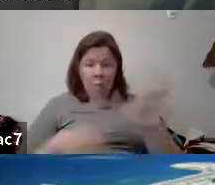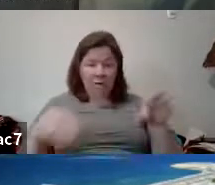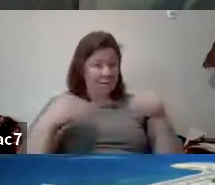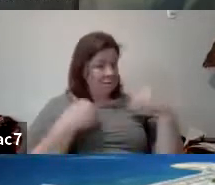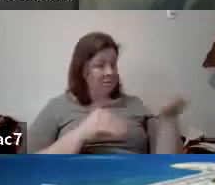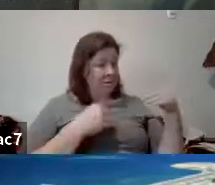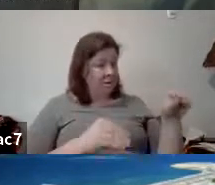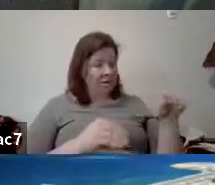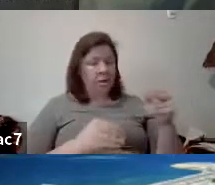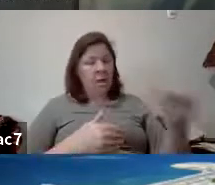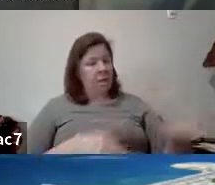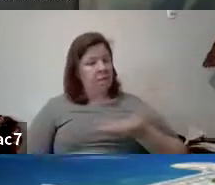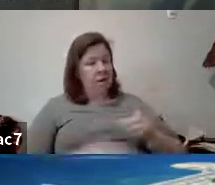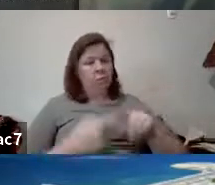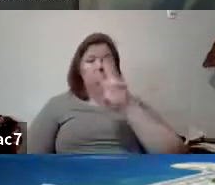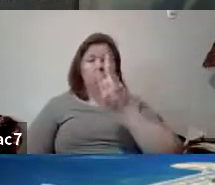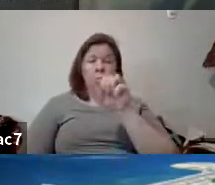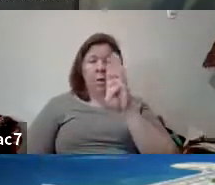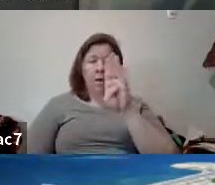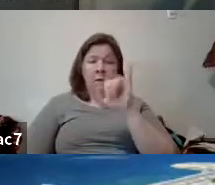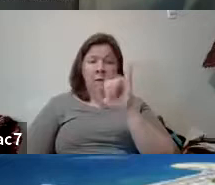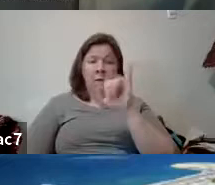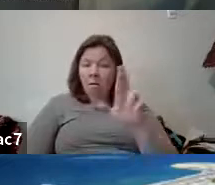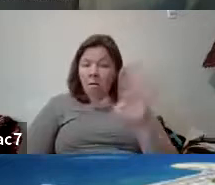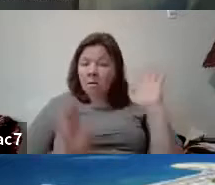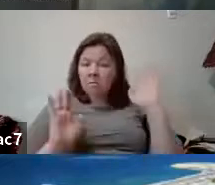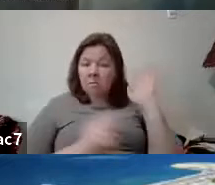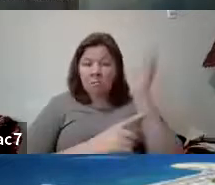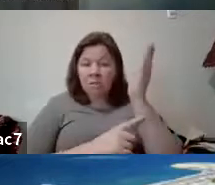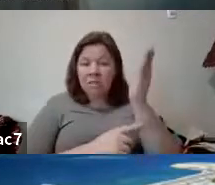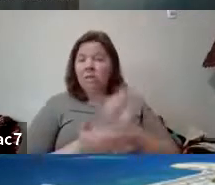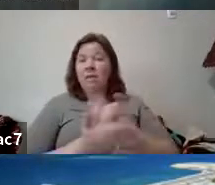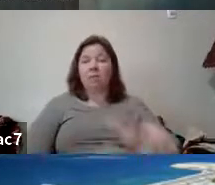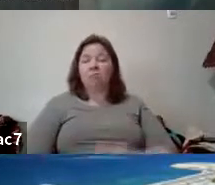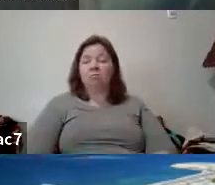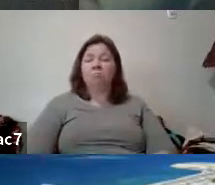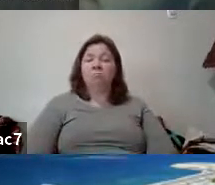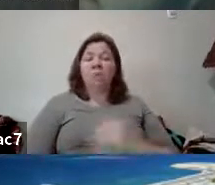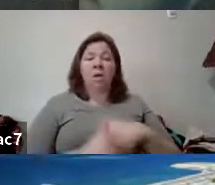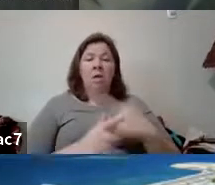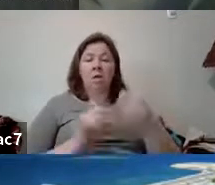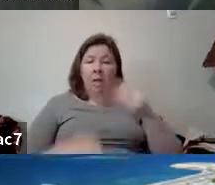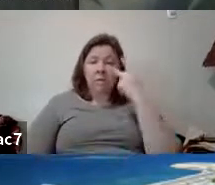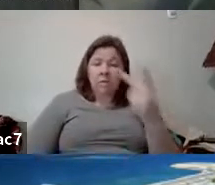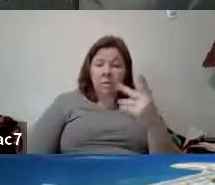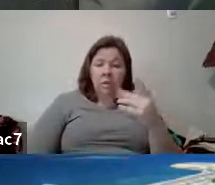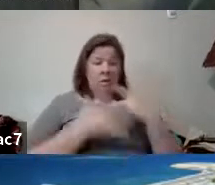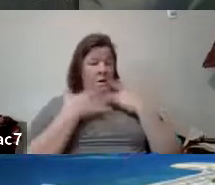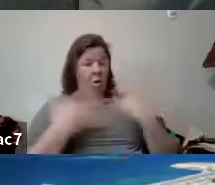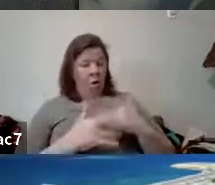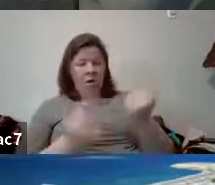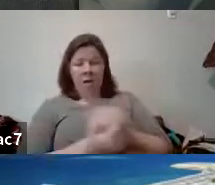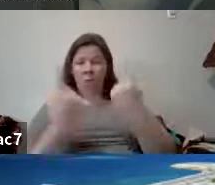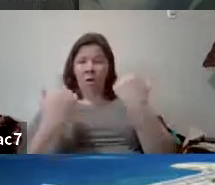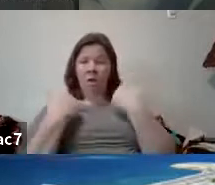do is invite them to a webinar like this or one of the presentation webinars that we have. so that they can see the heart that everyone has and